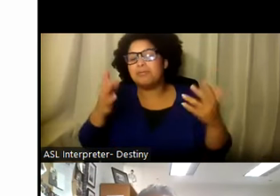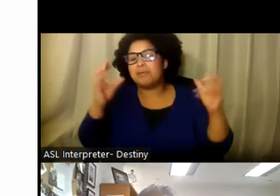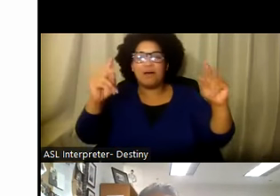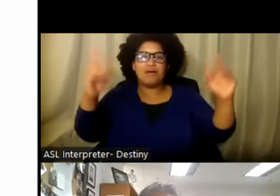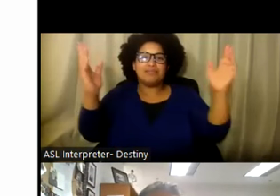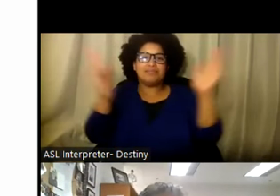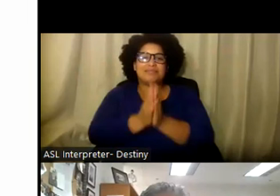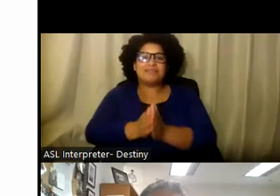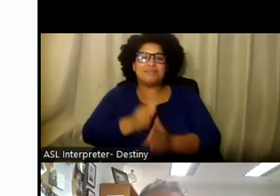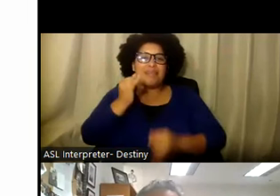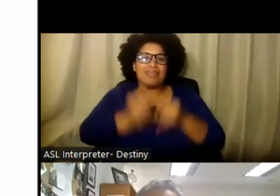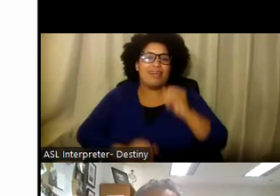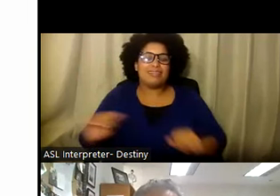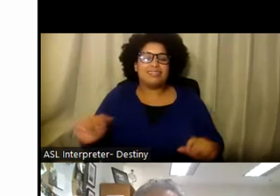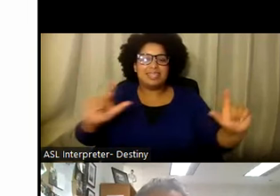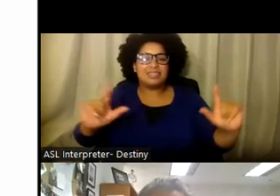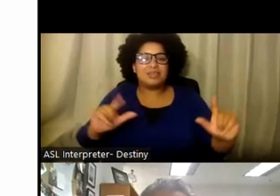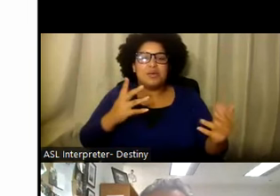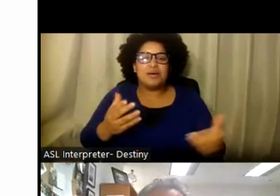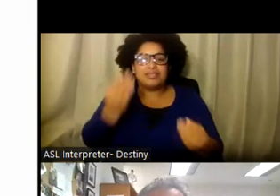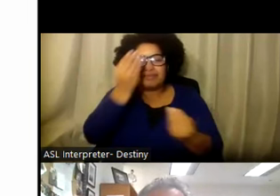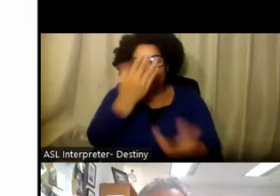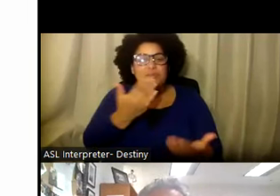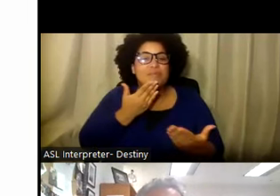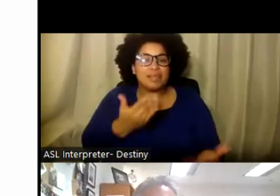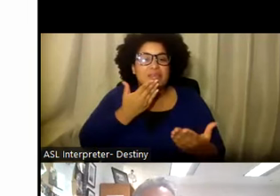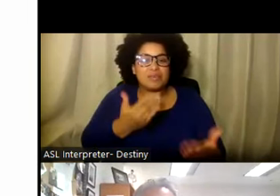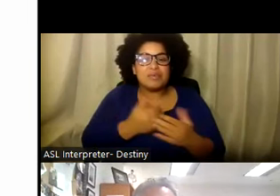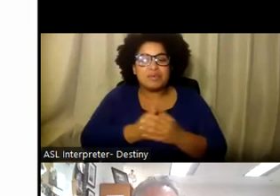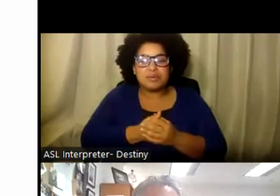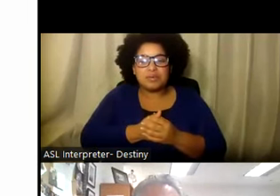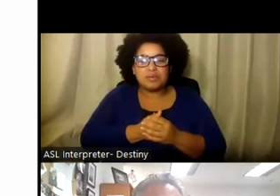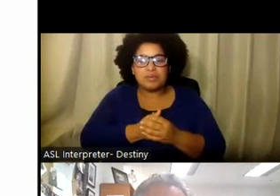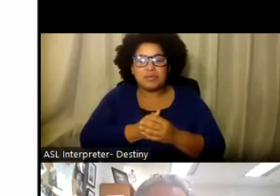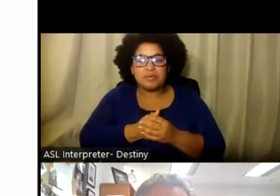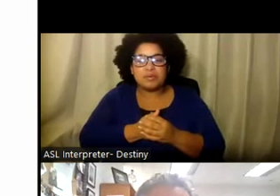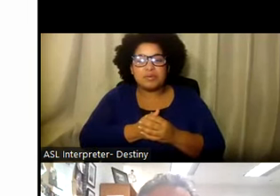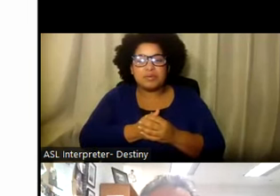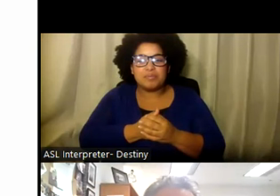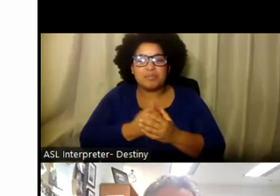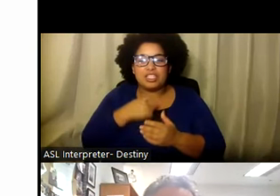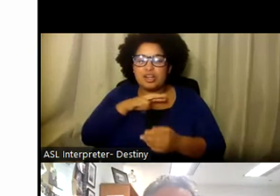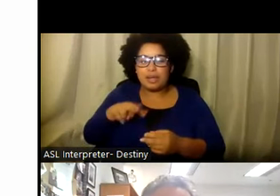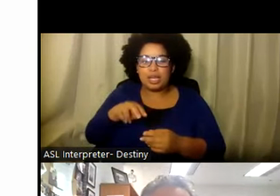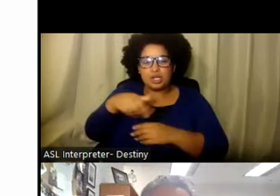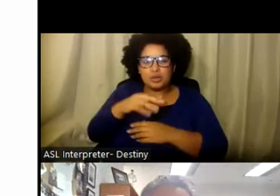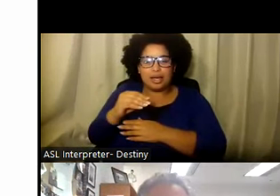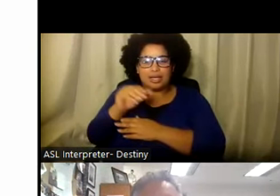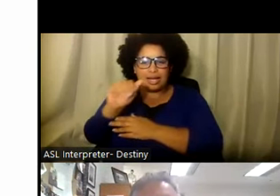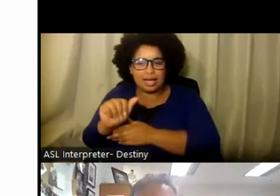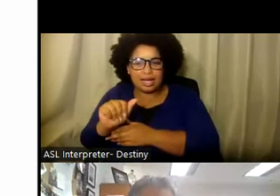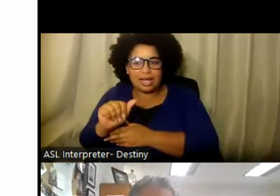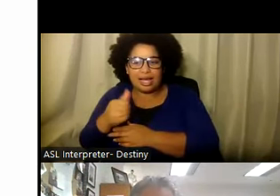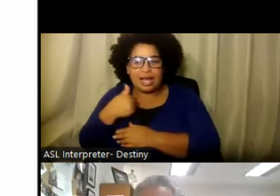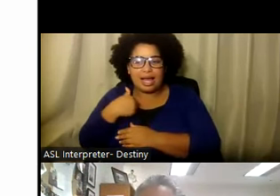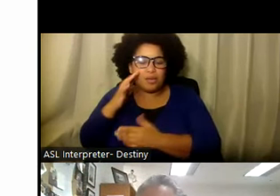That was my last slide. So I just wanted to say thank you. I should have been looking at the Q&A. So I'll look